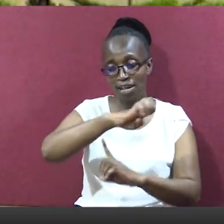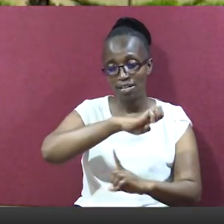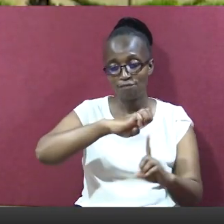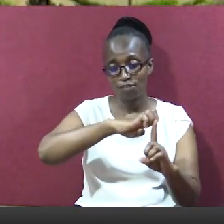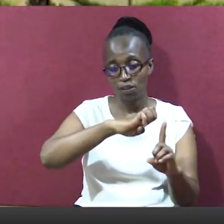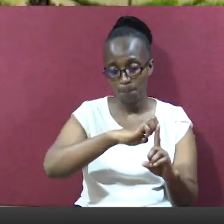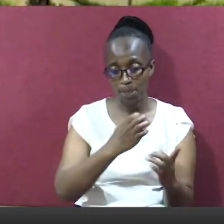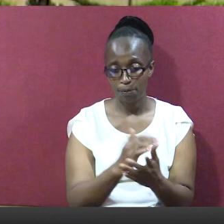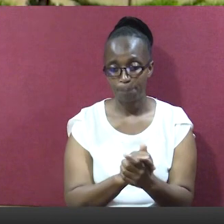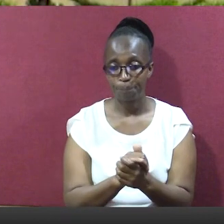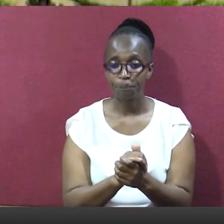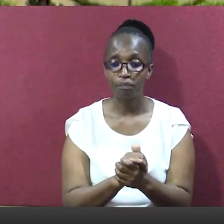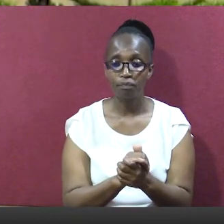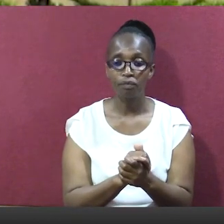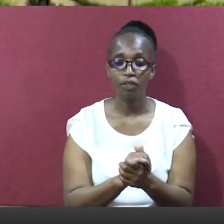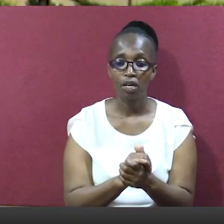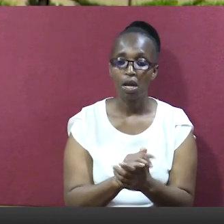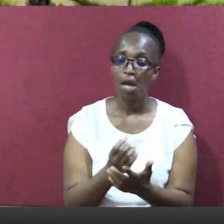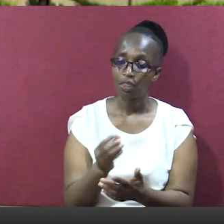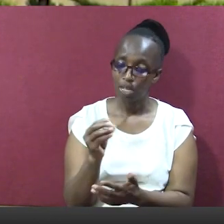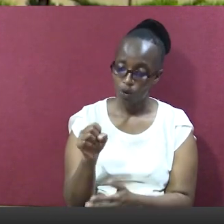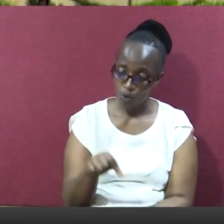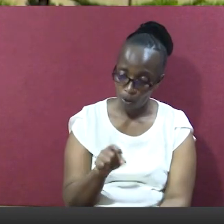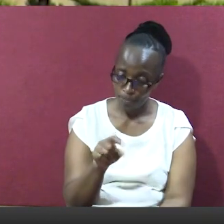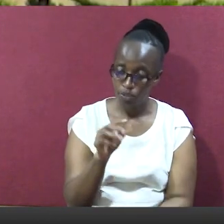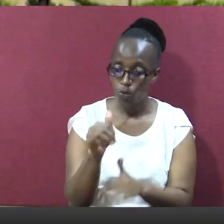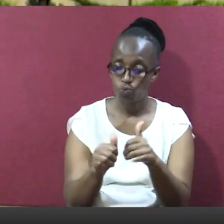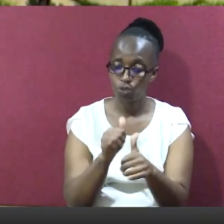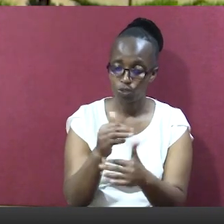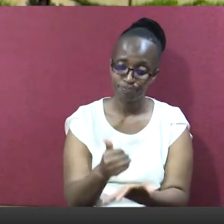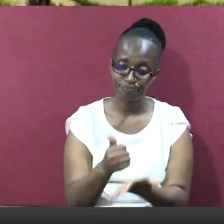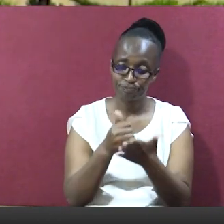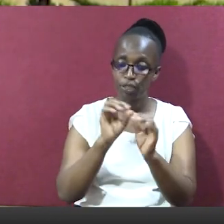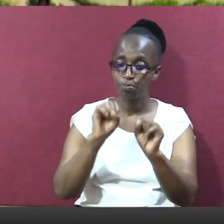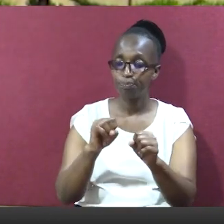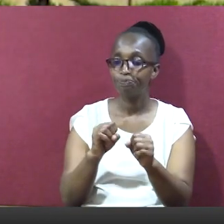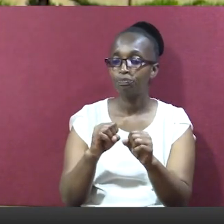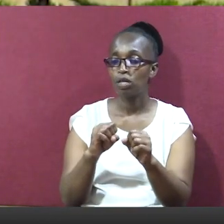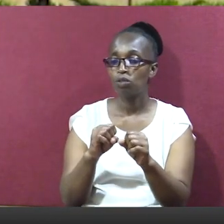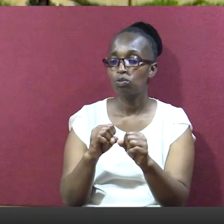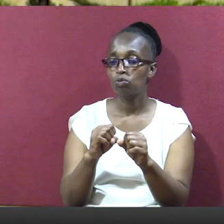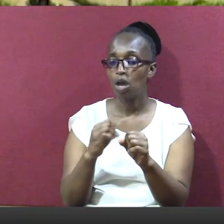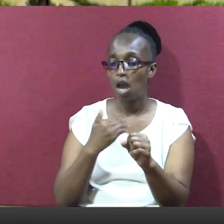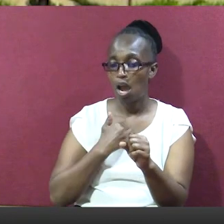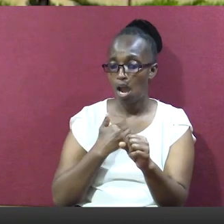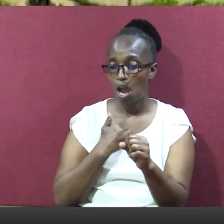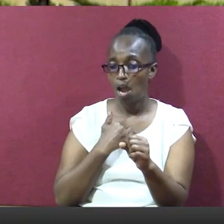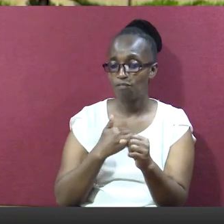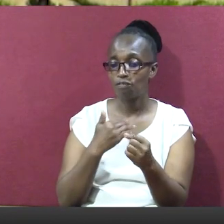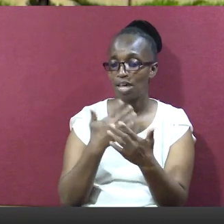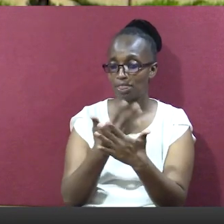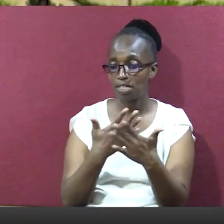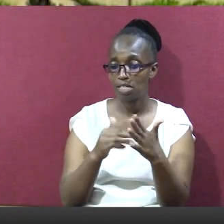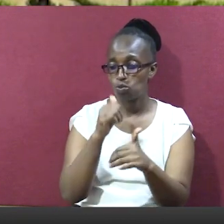on management of the farms and production of crops that will help them so that they may be